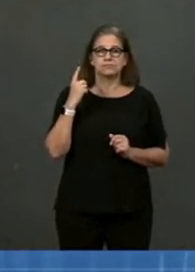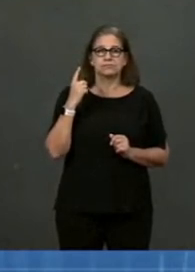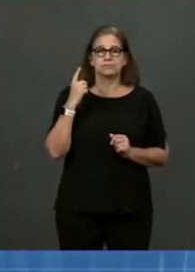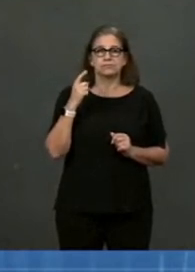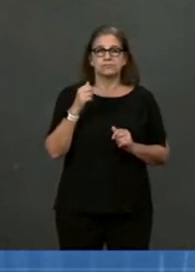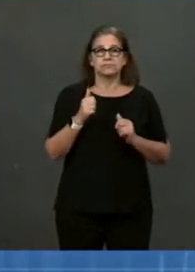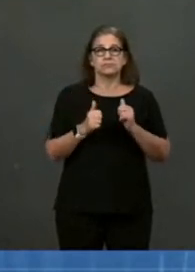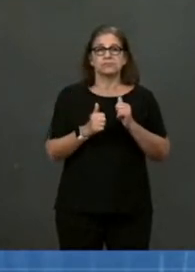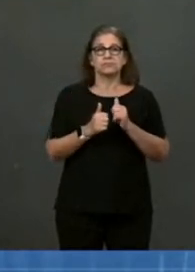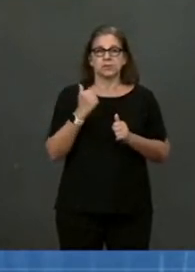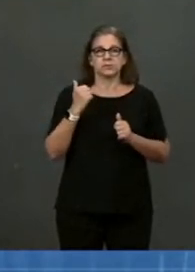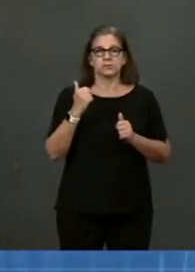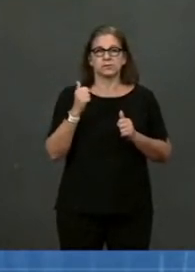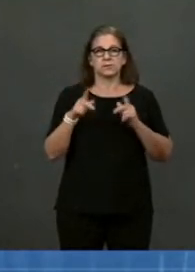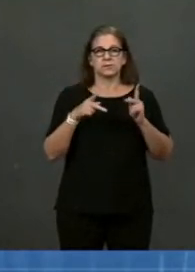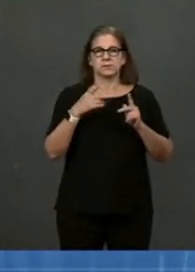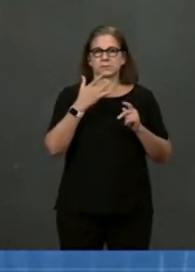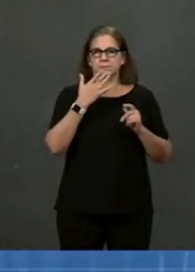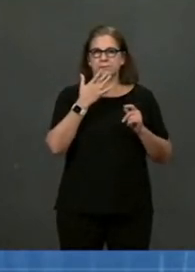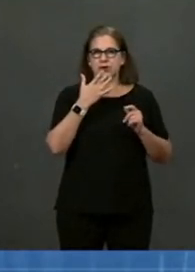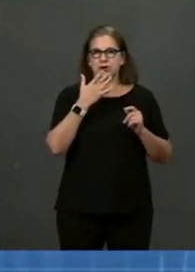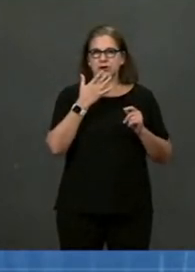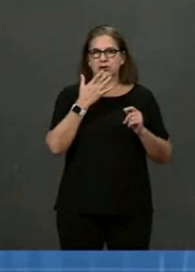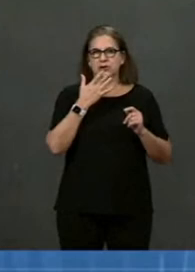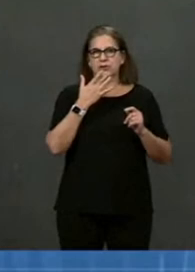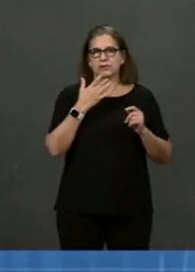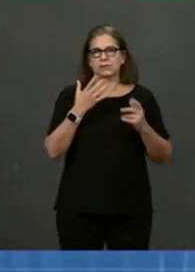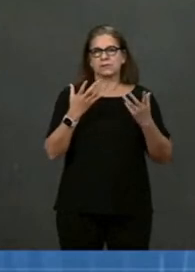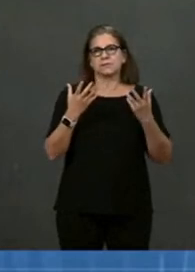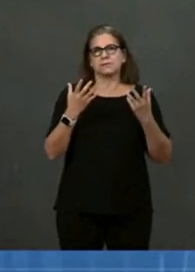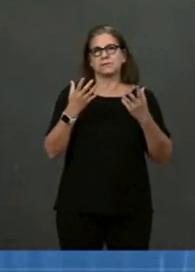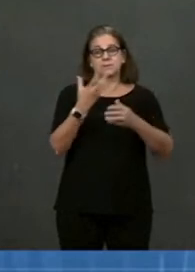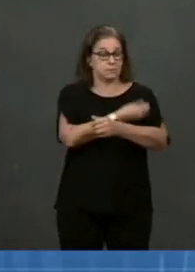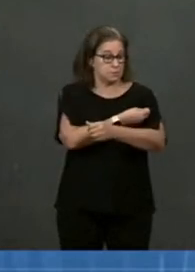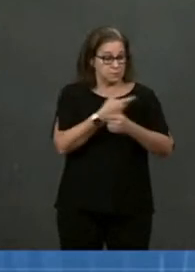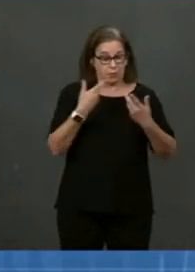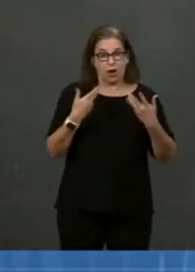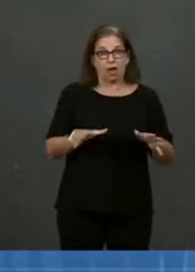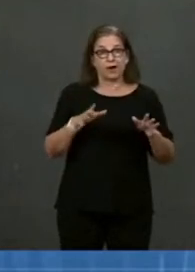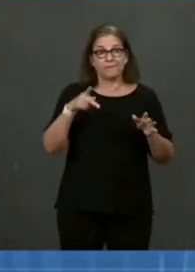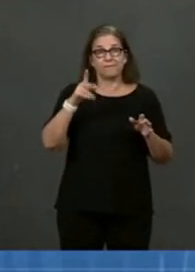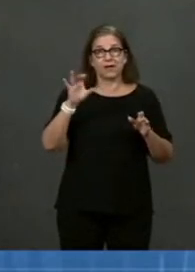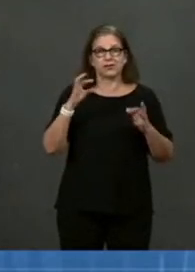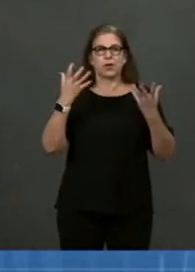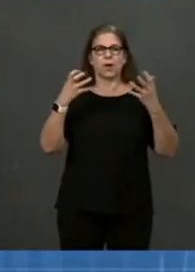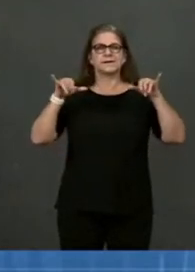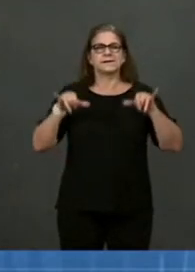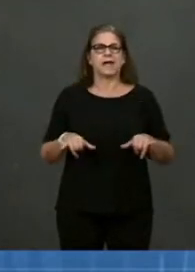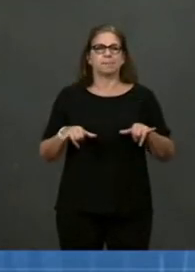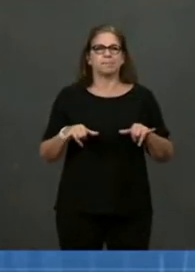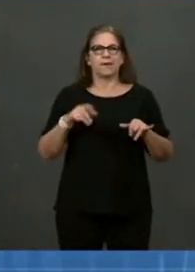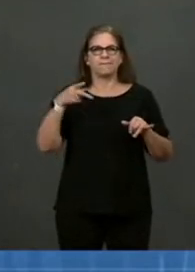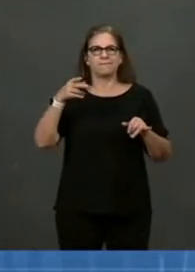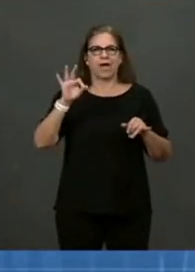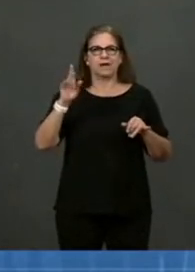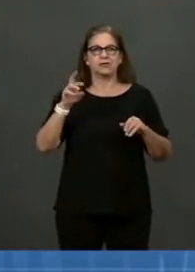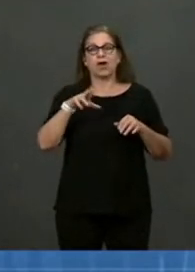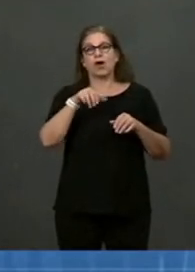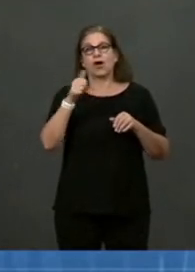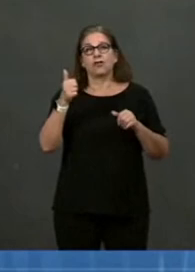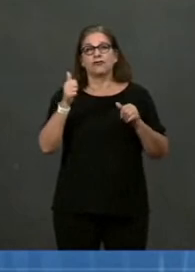express a preference very much for the original vaccine series they got, having done very well. There may be some people who might prefer